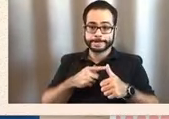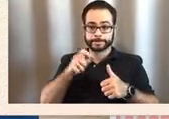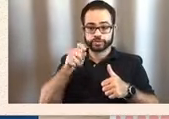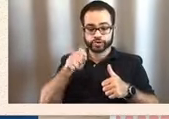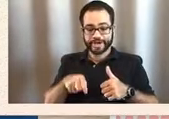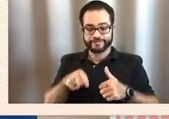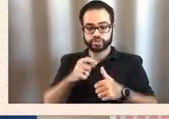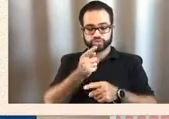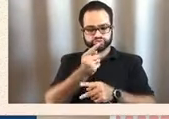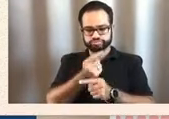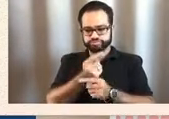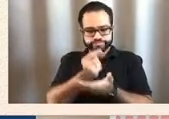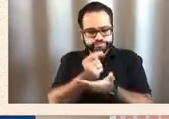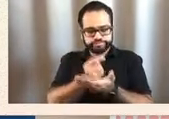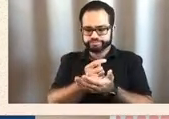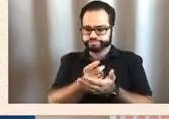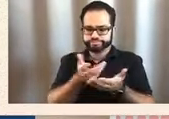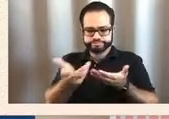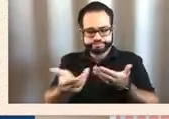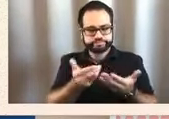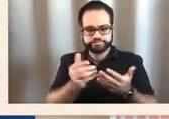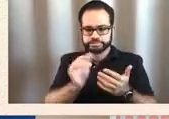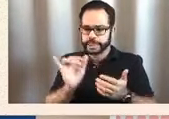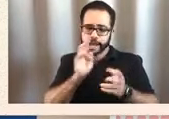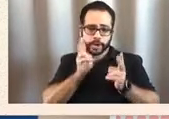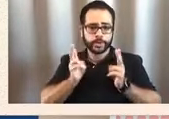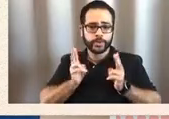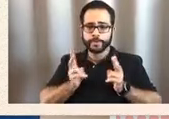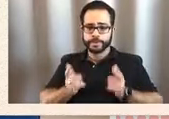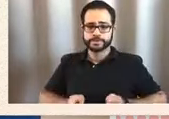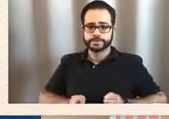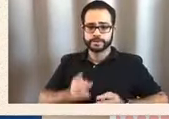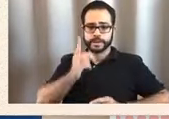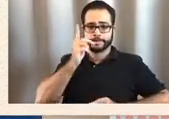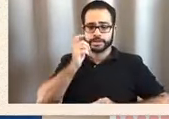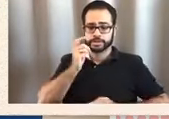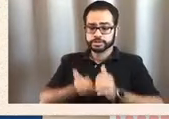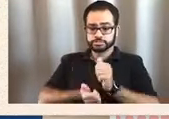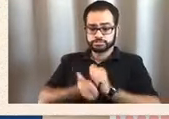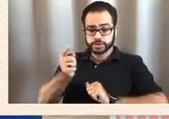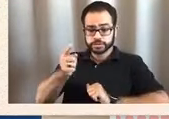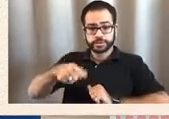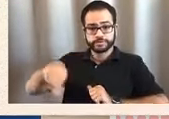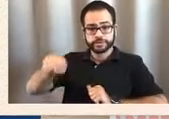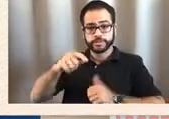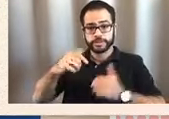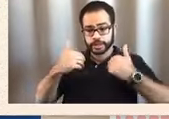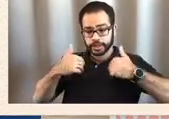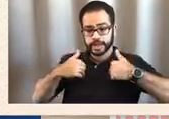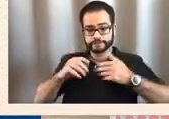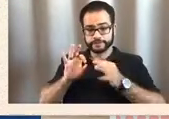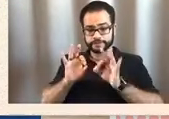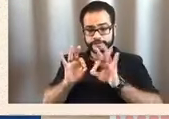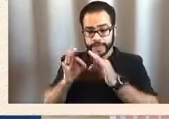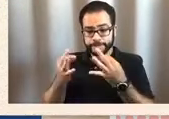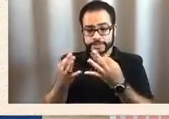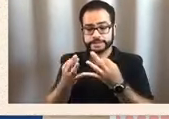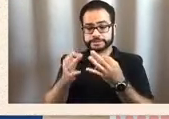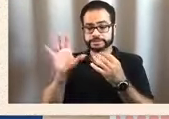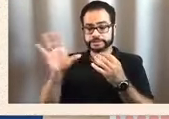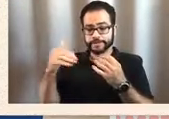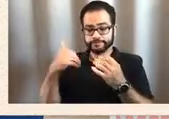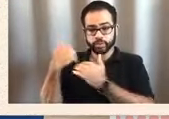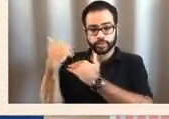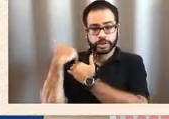beings, and because most of them have families, you have to communicate